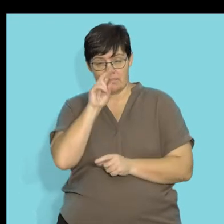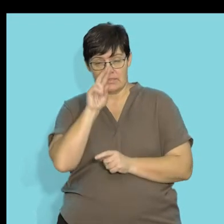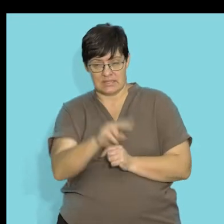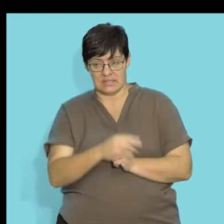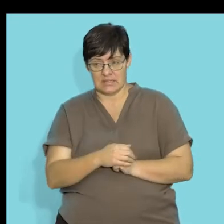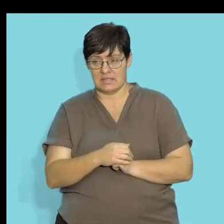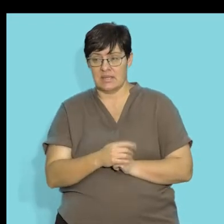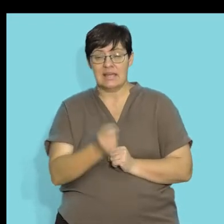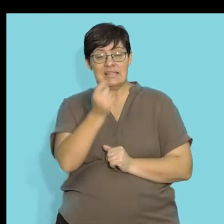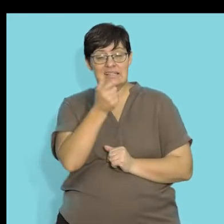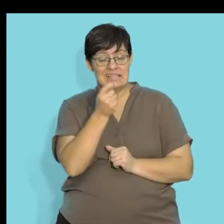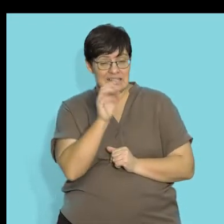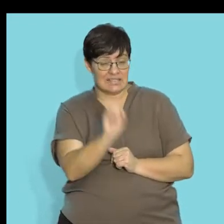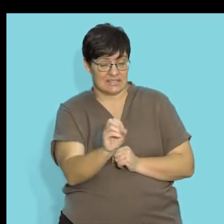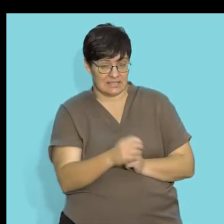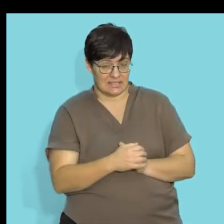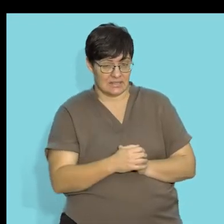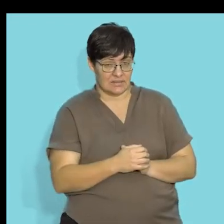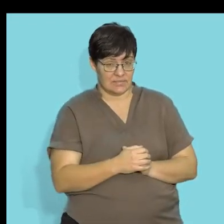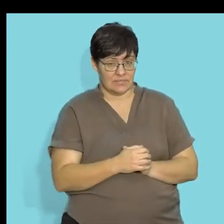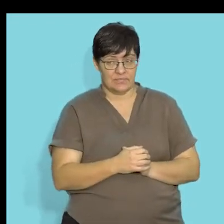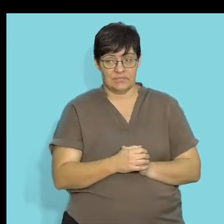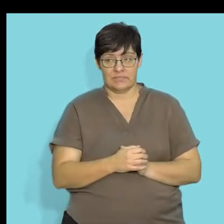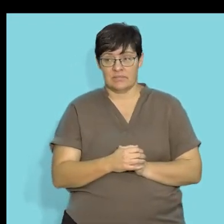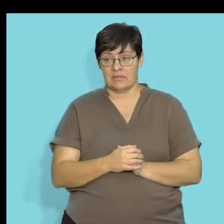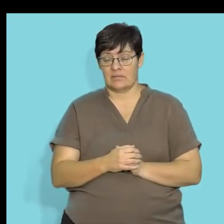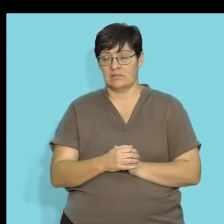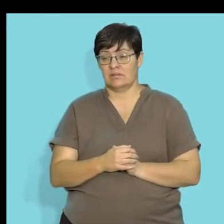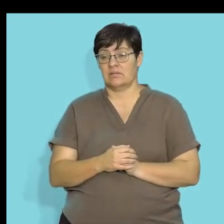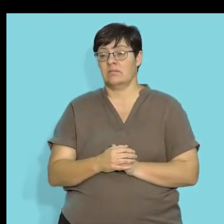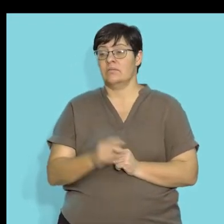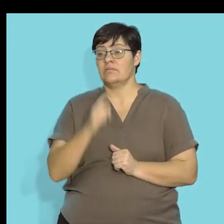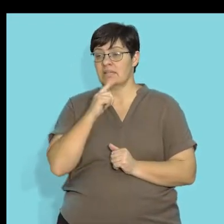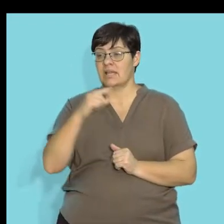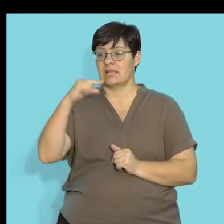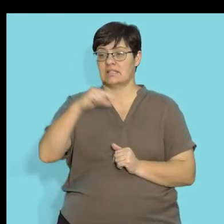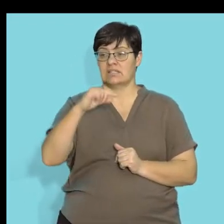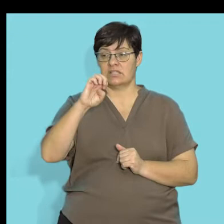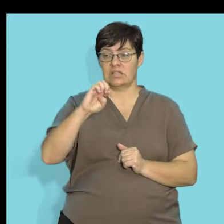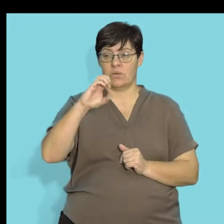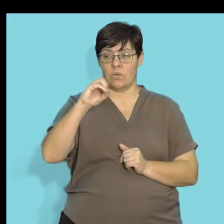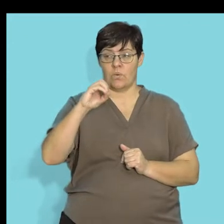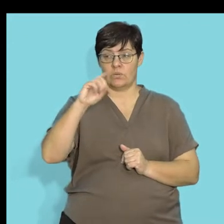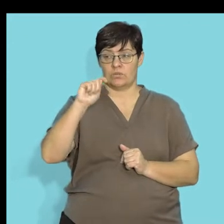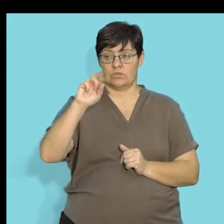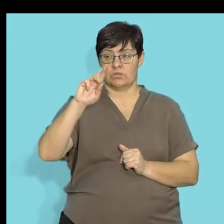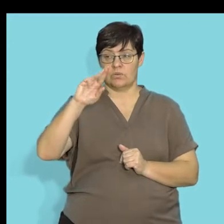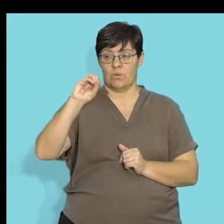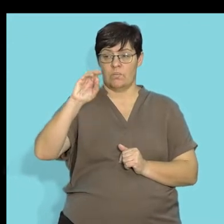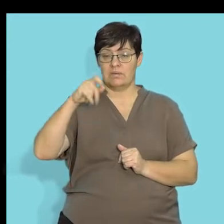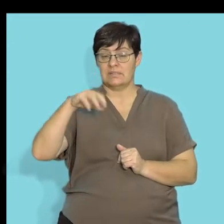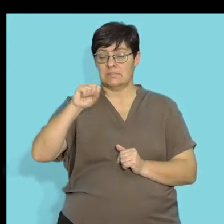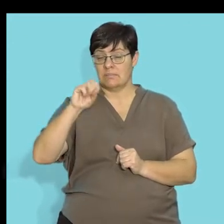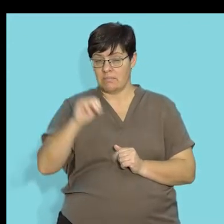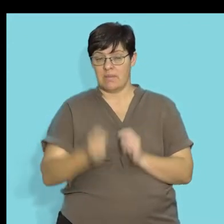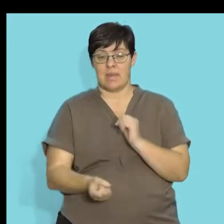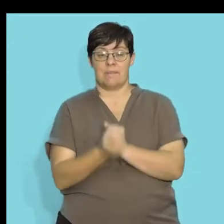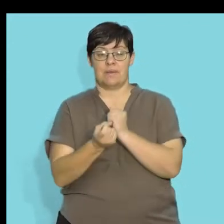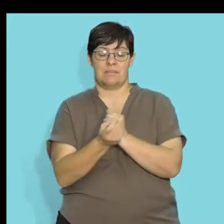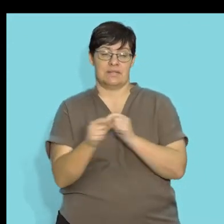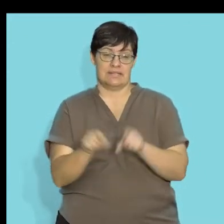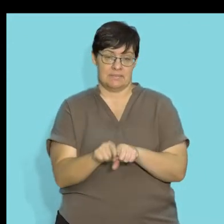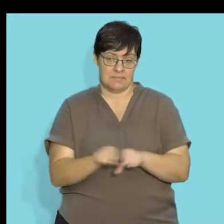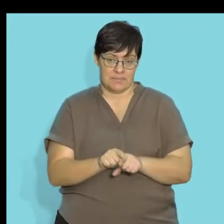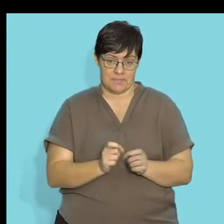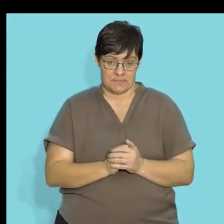also can see that in seeds, and we can express this in seeds where we see geotropism occurring in a similar way.